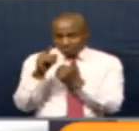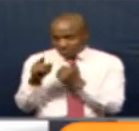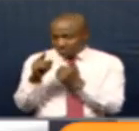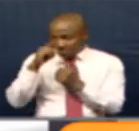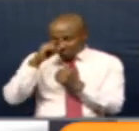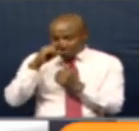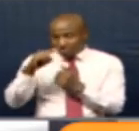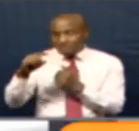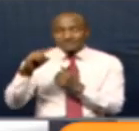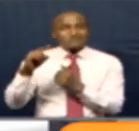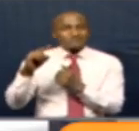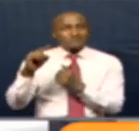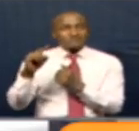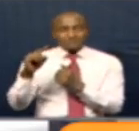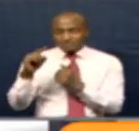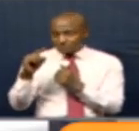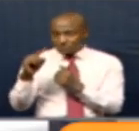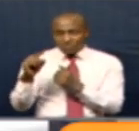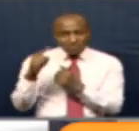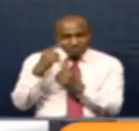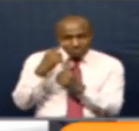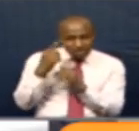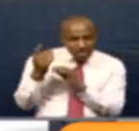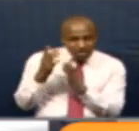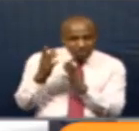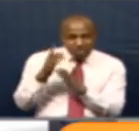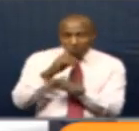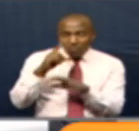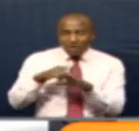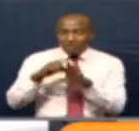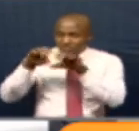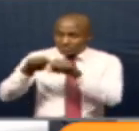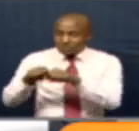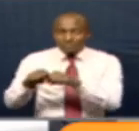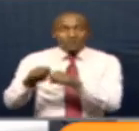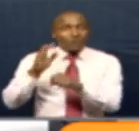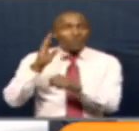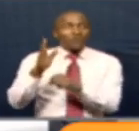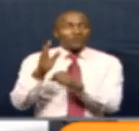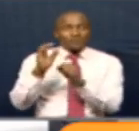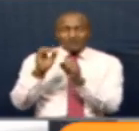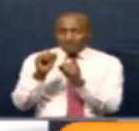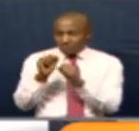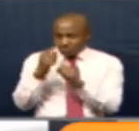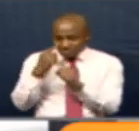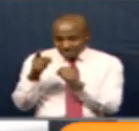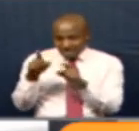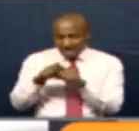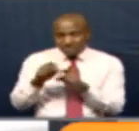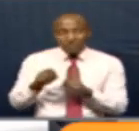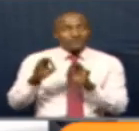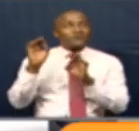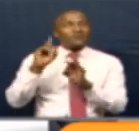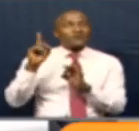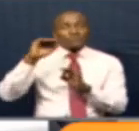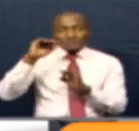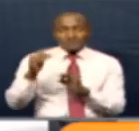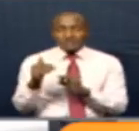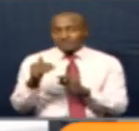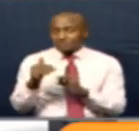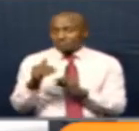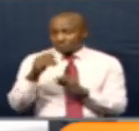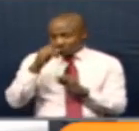will be in place for tabling before the assembly, mm. and once adopted, shall be rolled out as official Nairobi City County